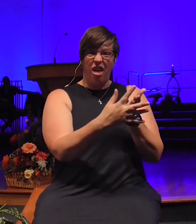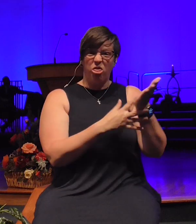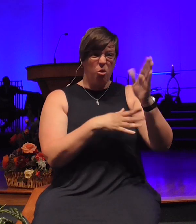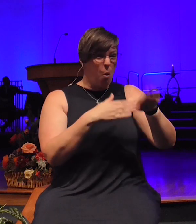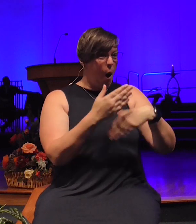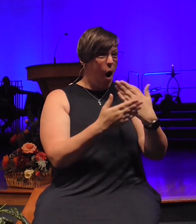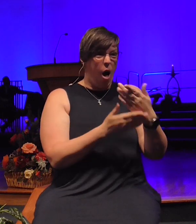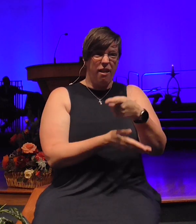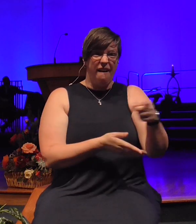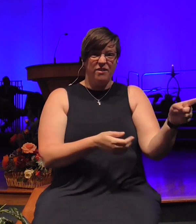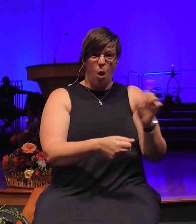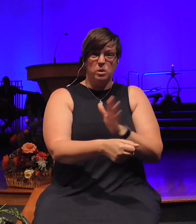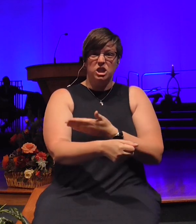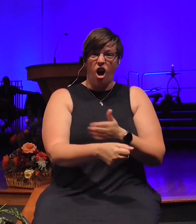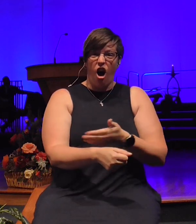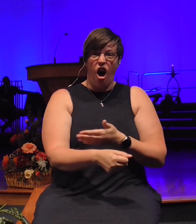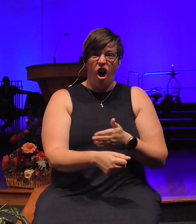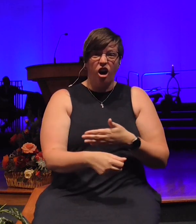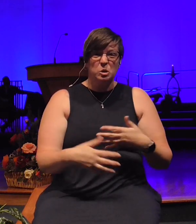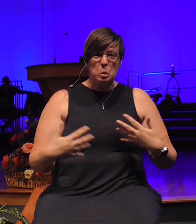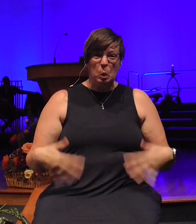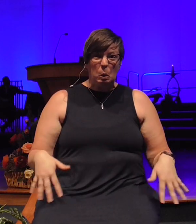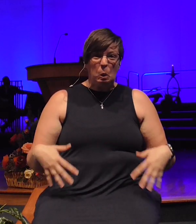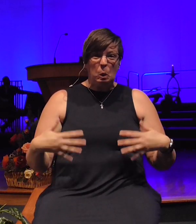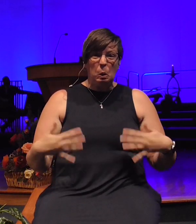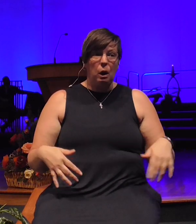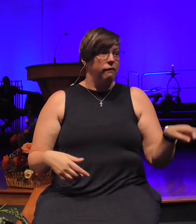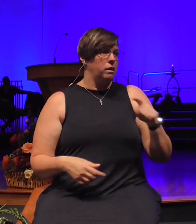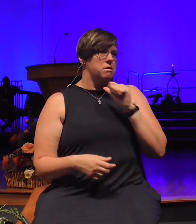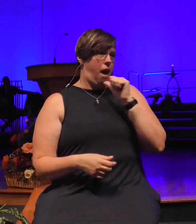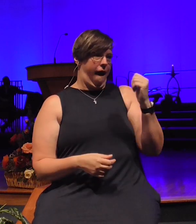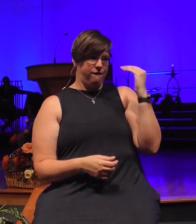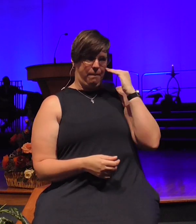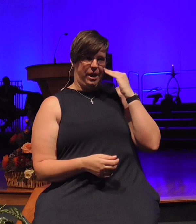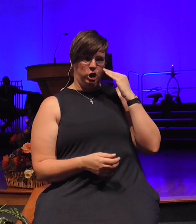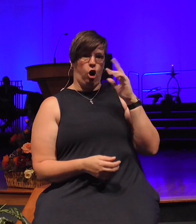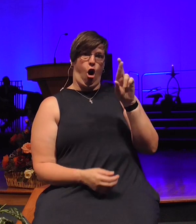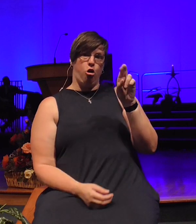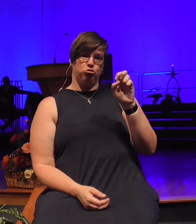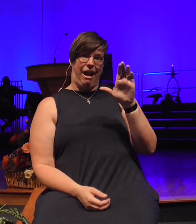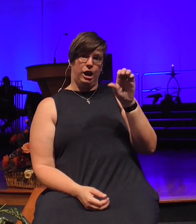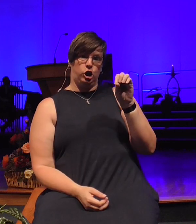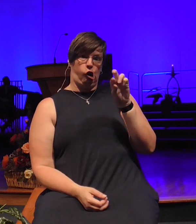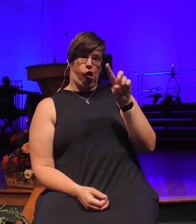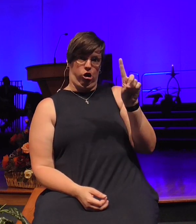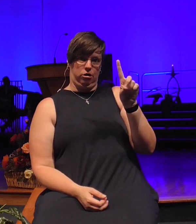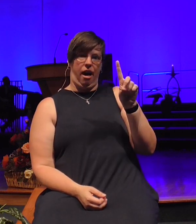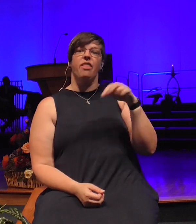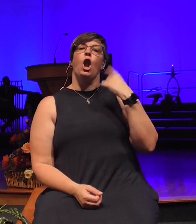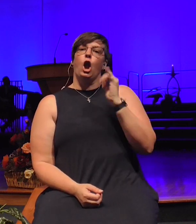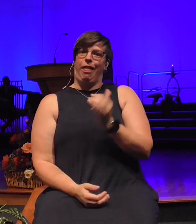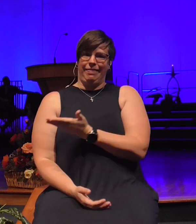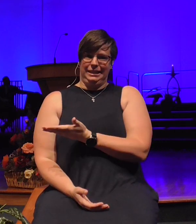all of these artists. And for those who are not familiar with records, They look like this.